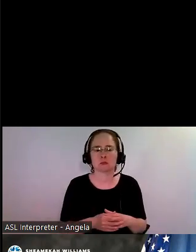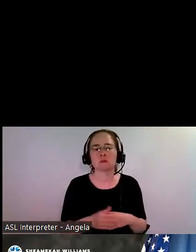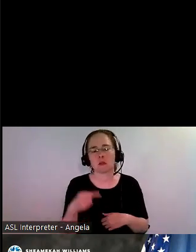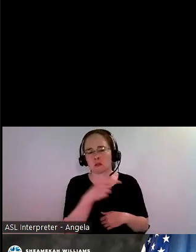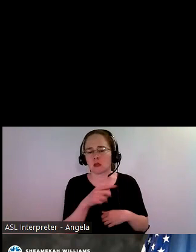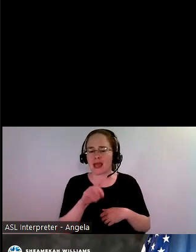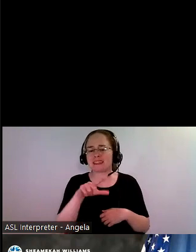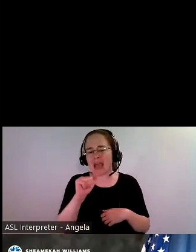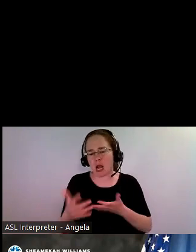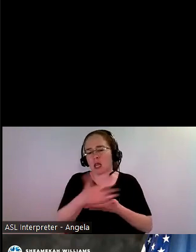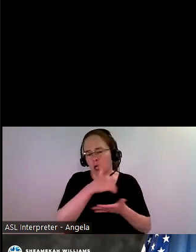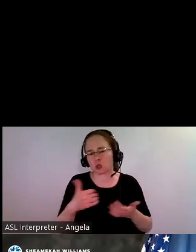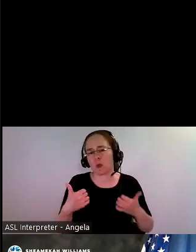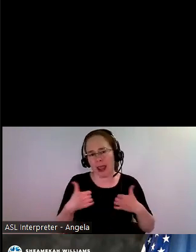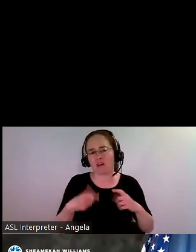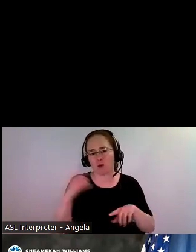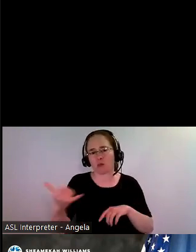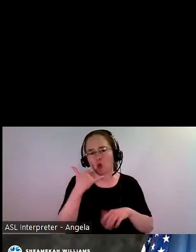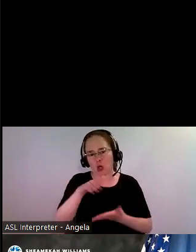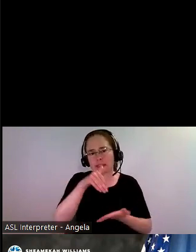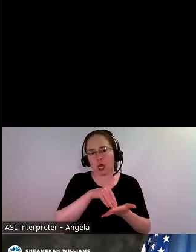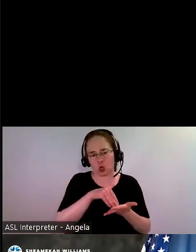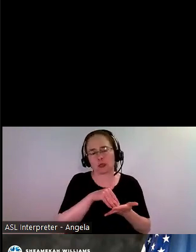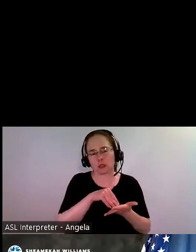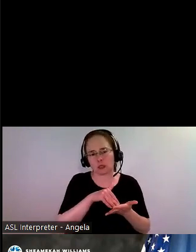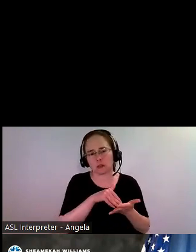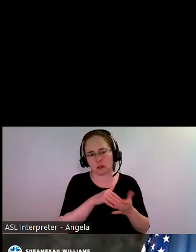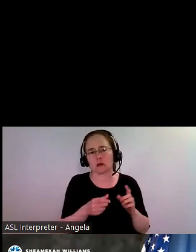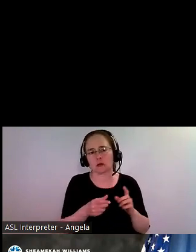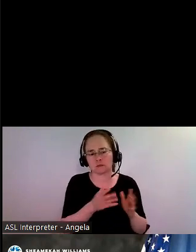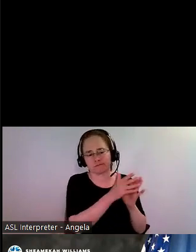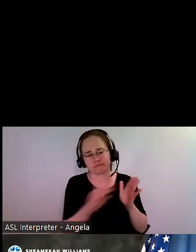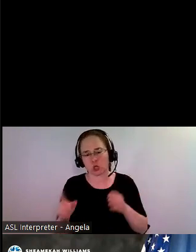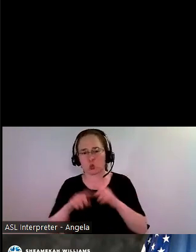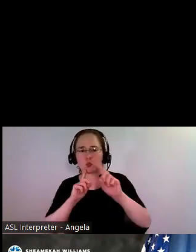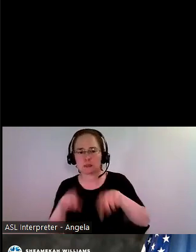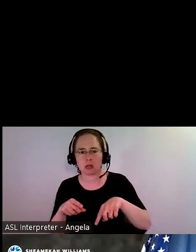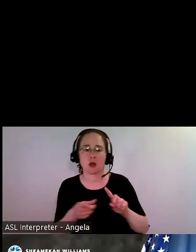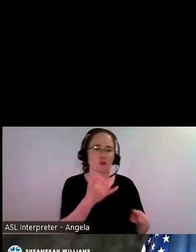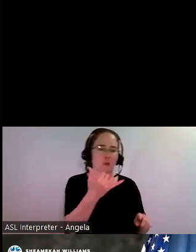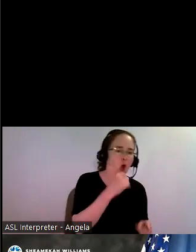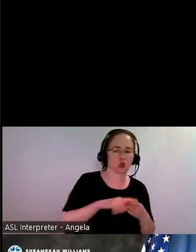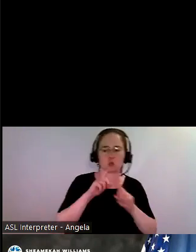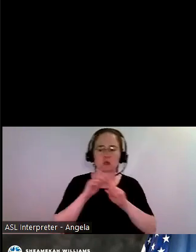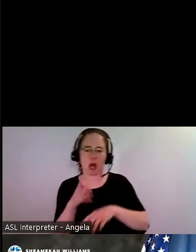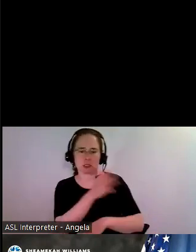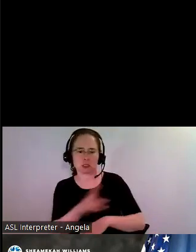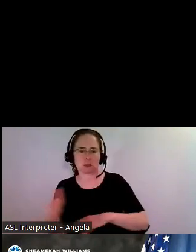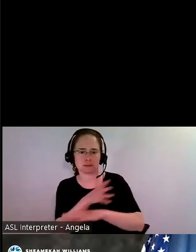data collection that we have from the call center all the way through from the response, from the call to the response. Next